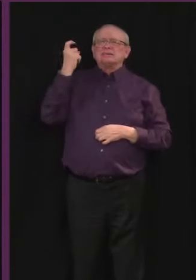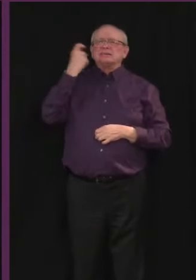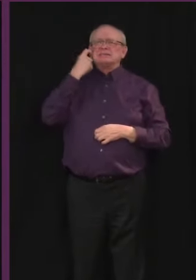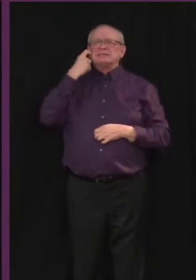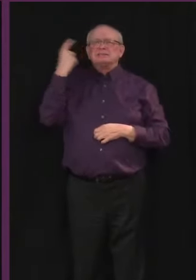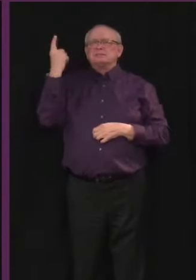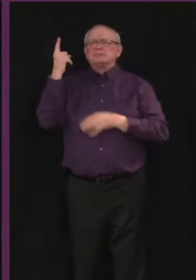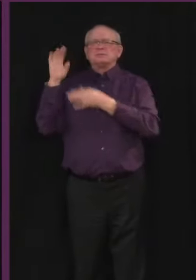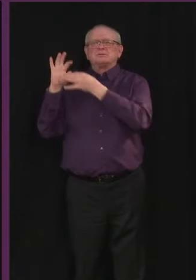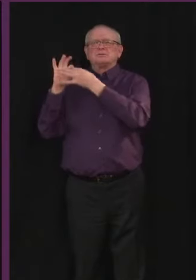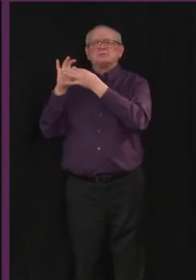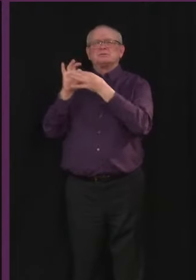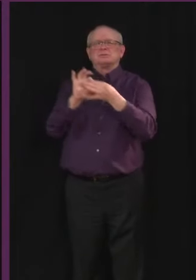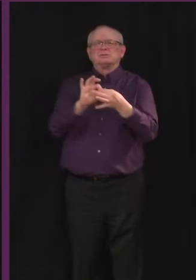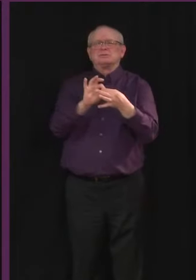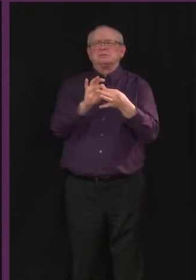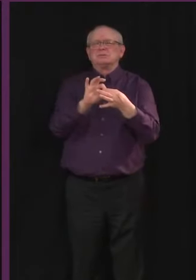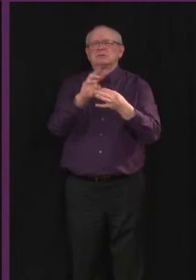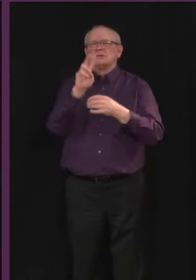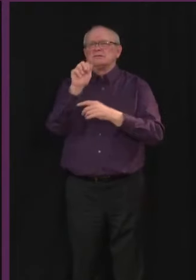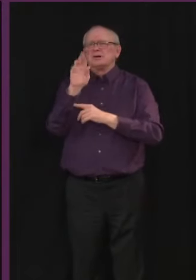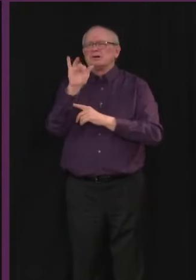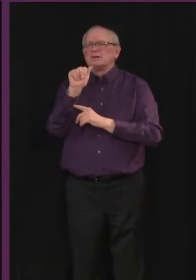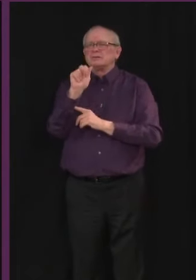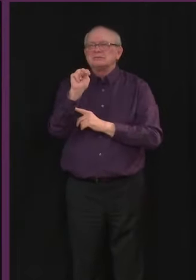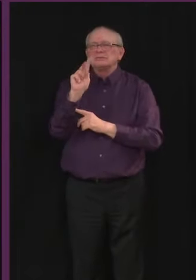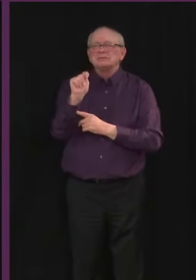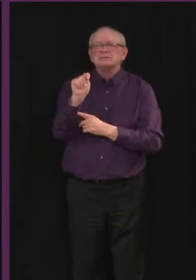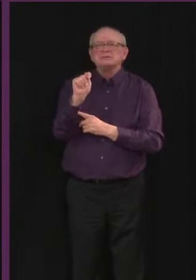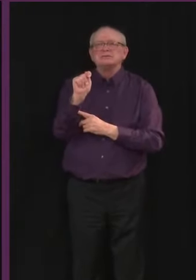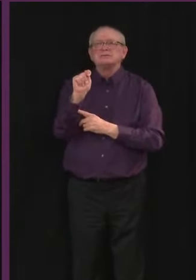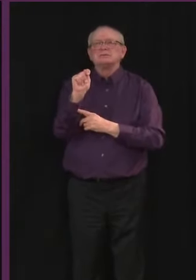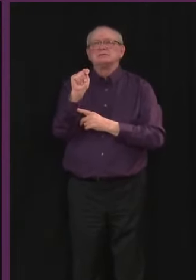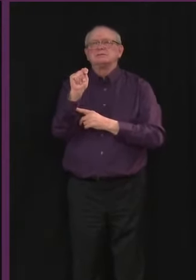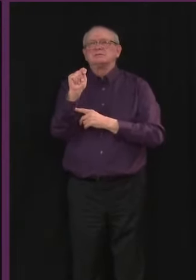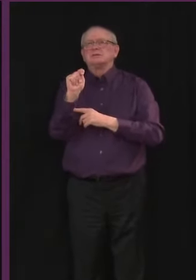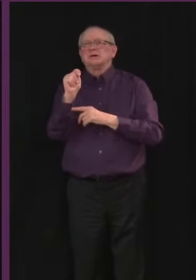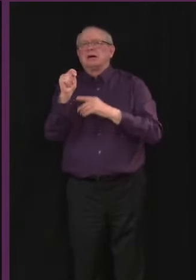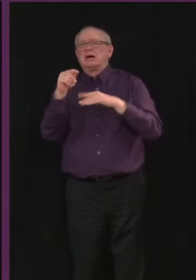variants and potential action or non-action on COVID.